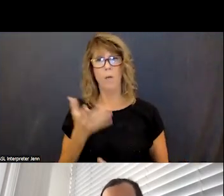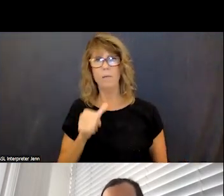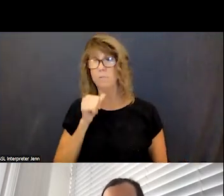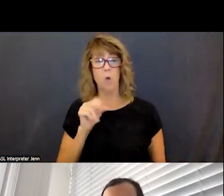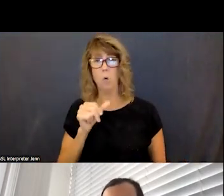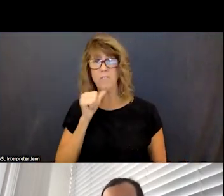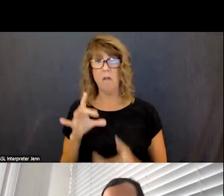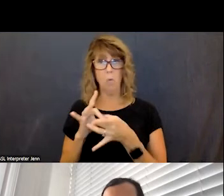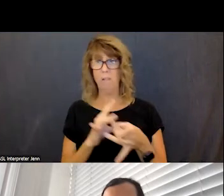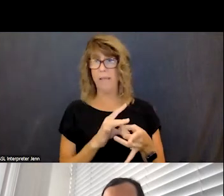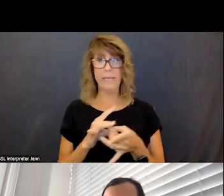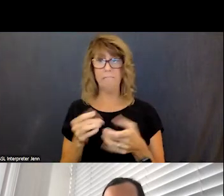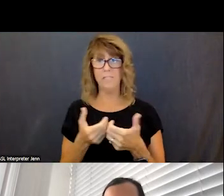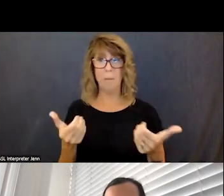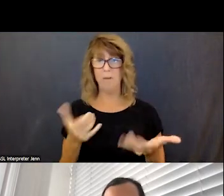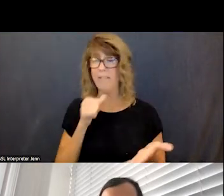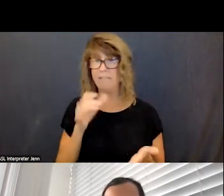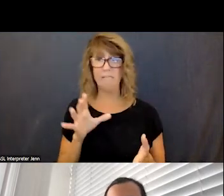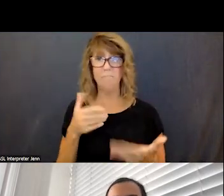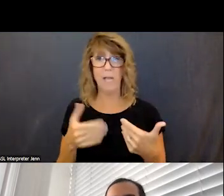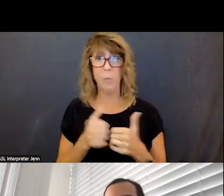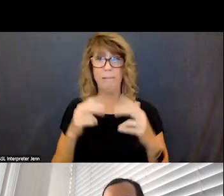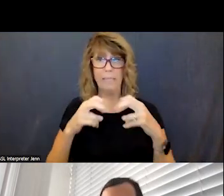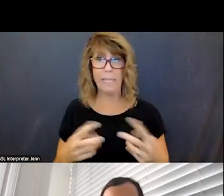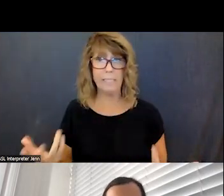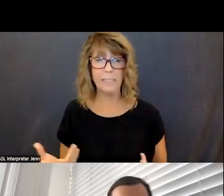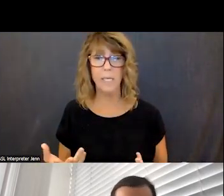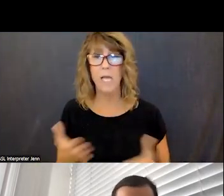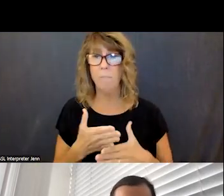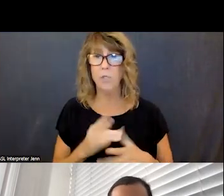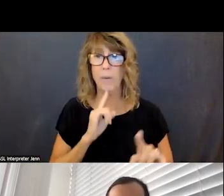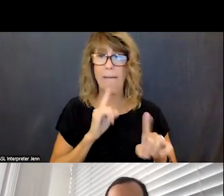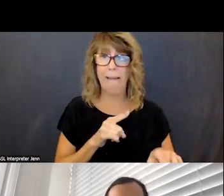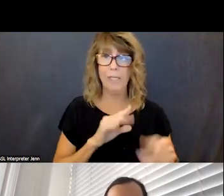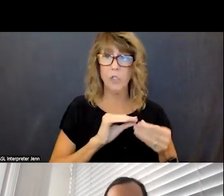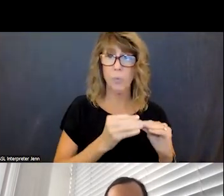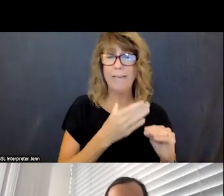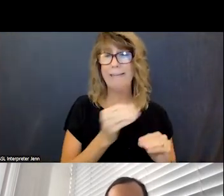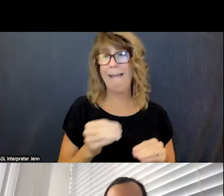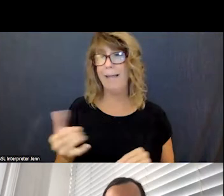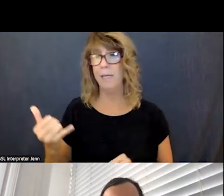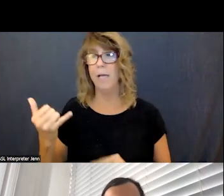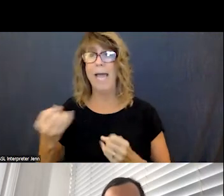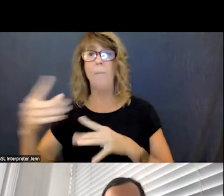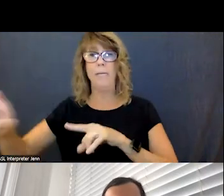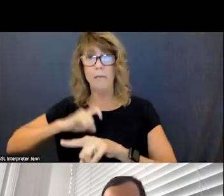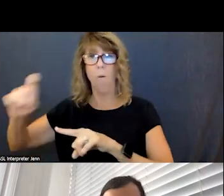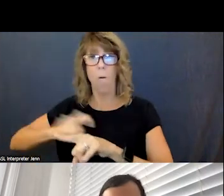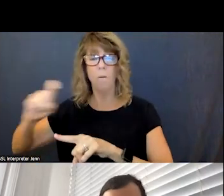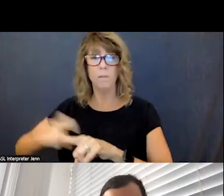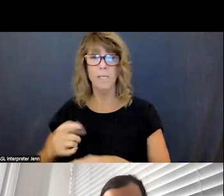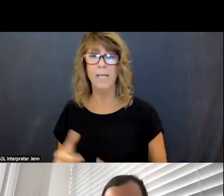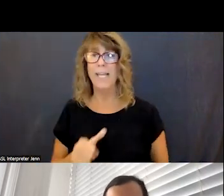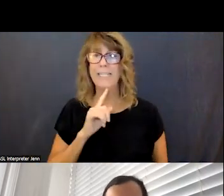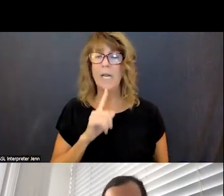relationship that they found in their analysis between answer rates and call volume, which suggests that it's not that really high